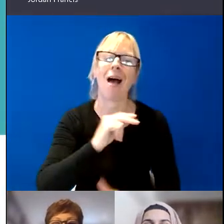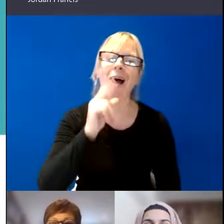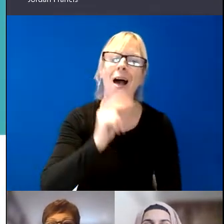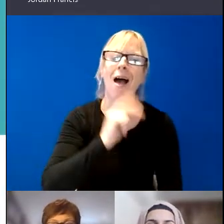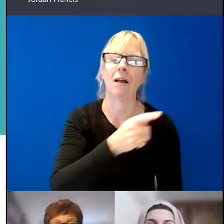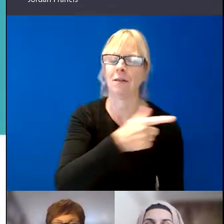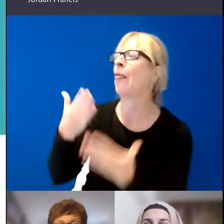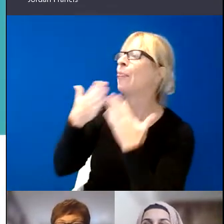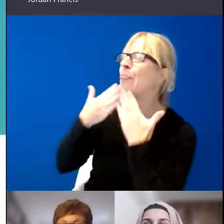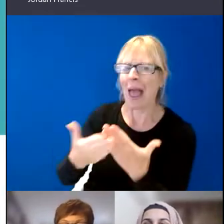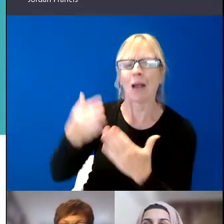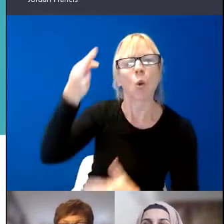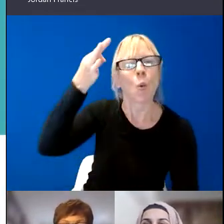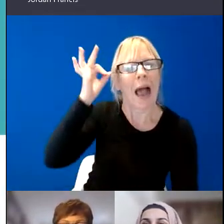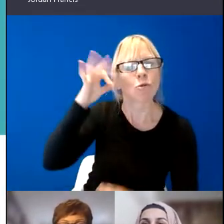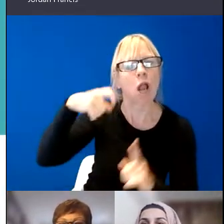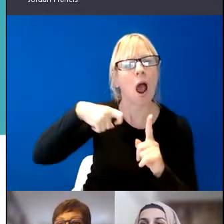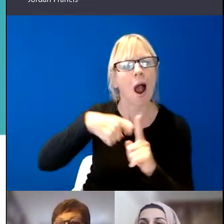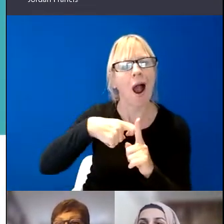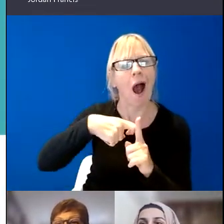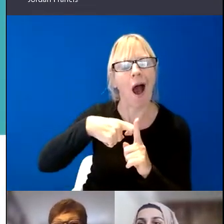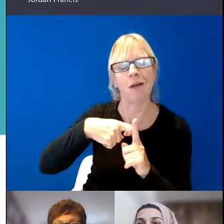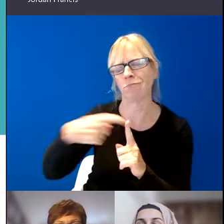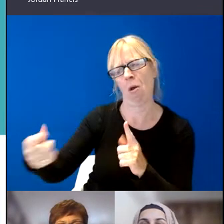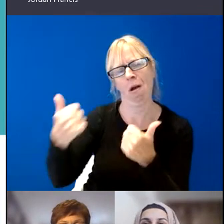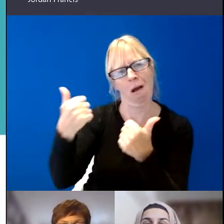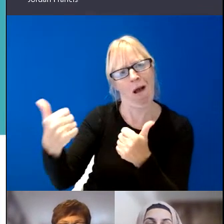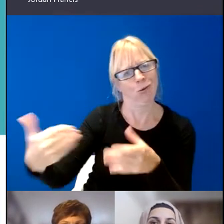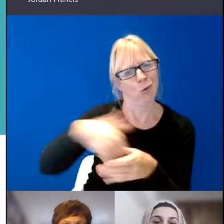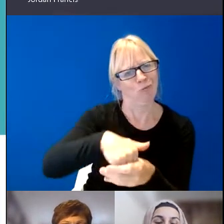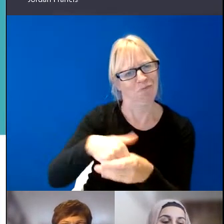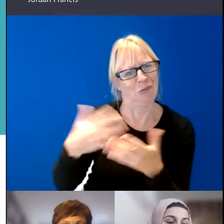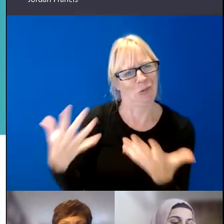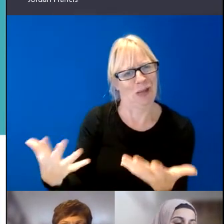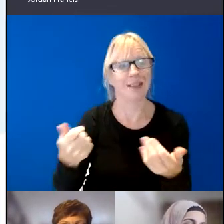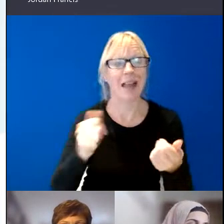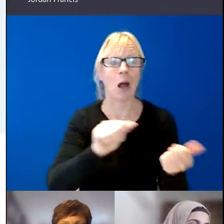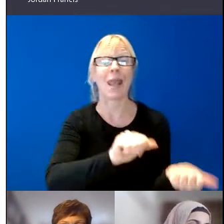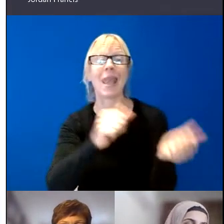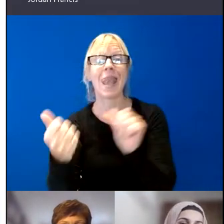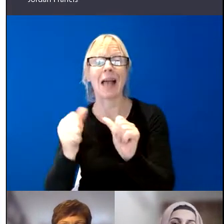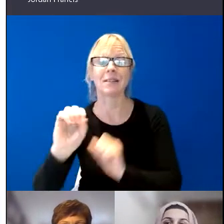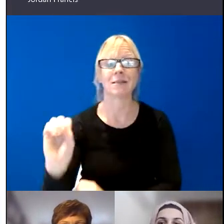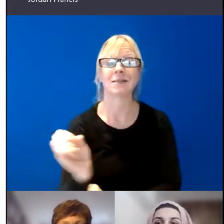Thank you, Councillor Khan. It's great to have you with us today. Let's move on to the next slide.